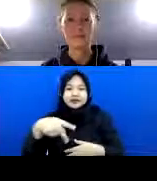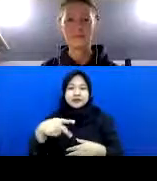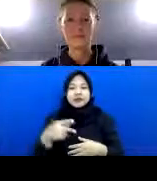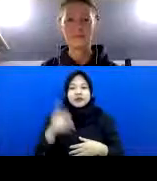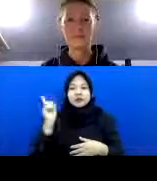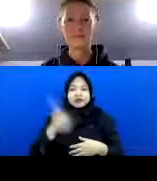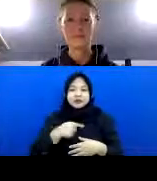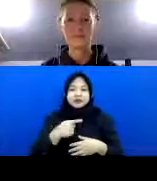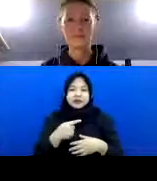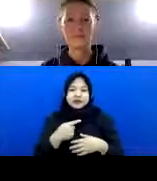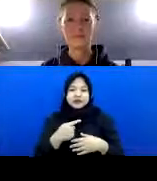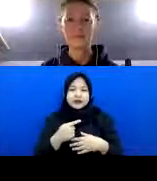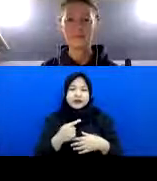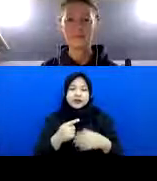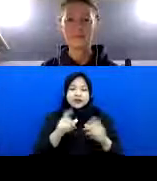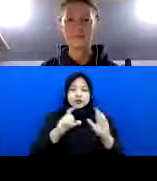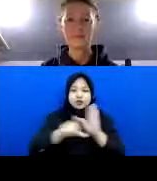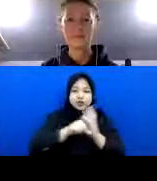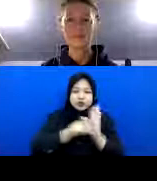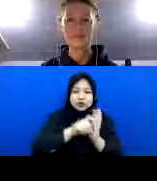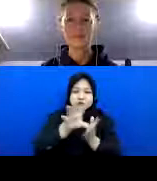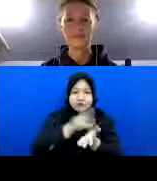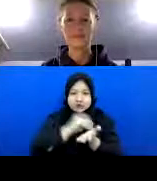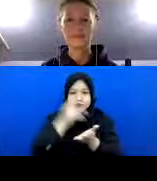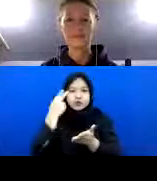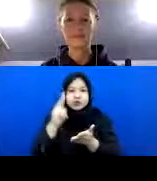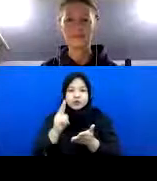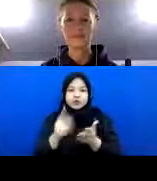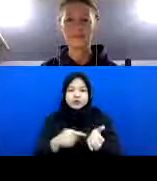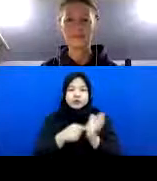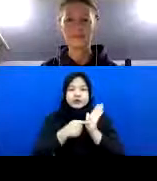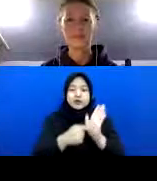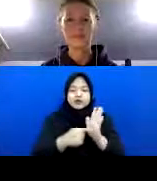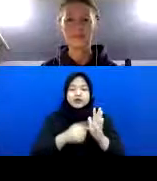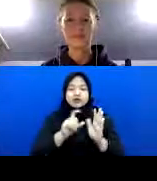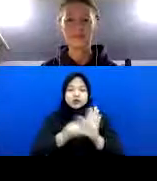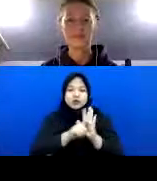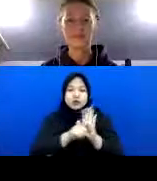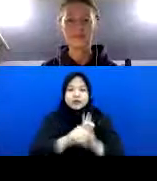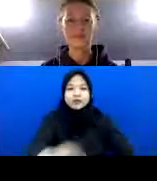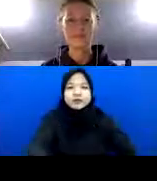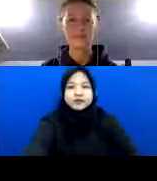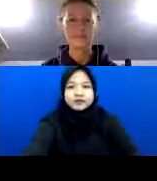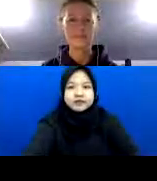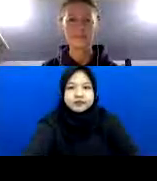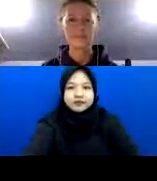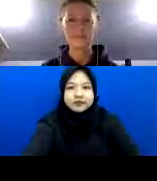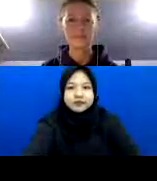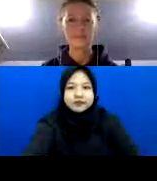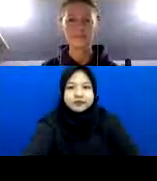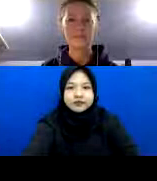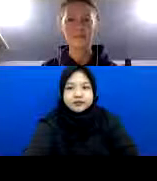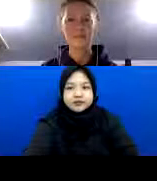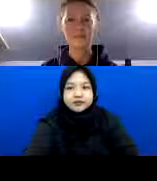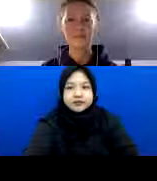using cluster sampling in order to obtain a representative sample. We will identify inclusive